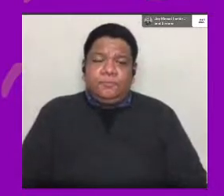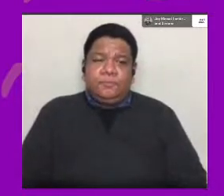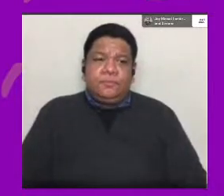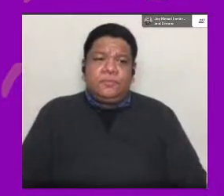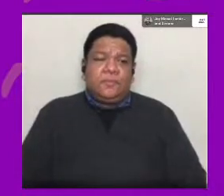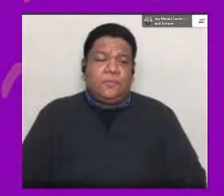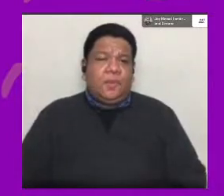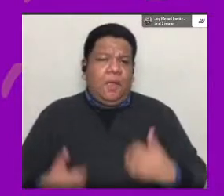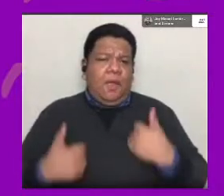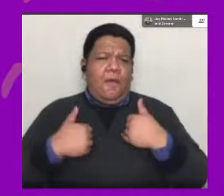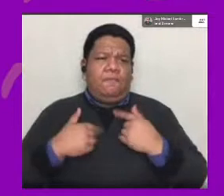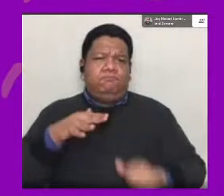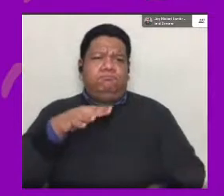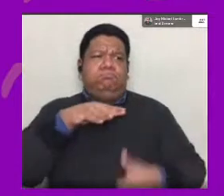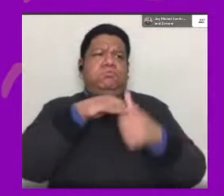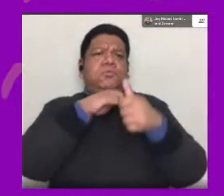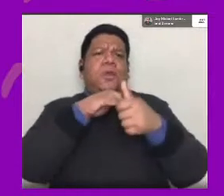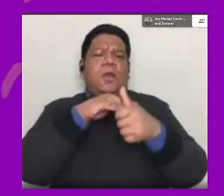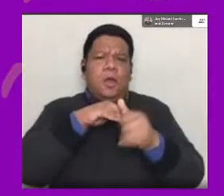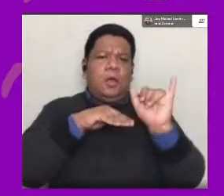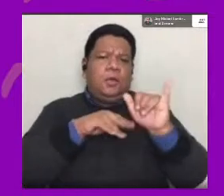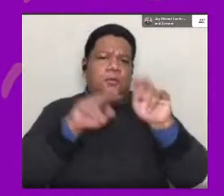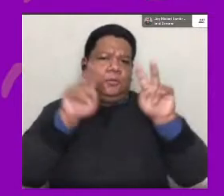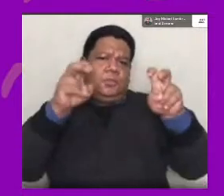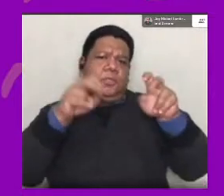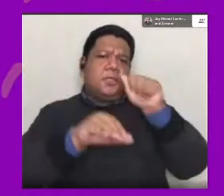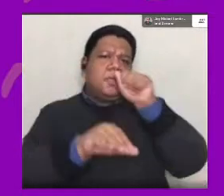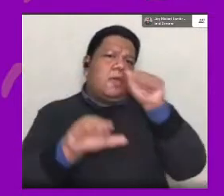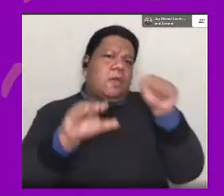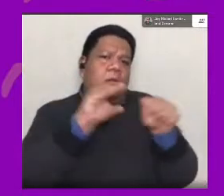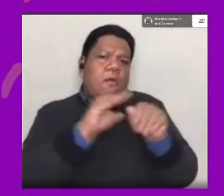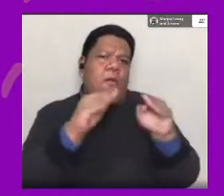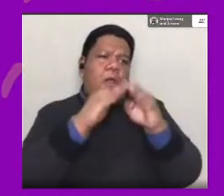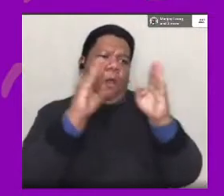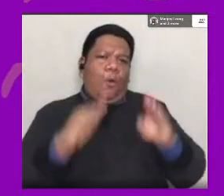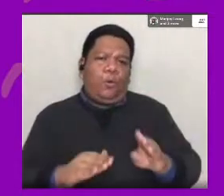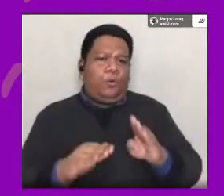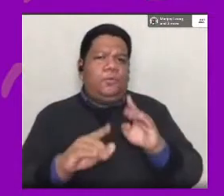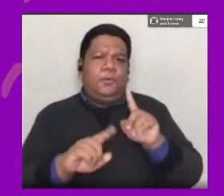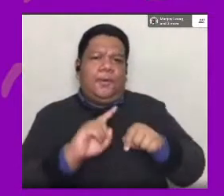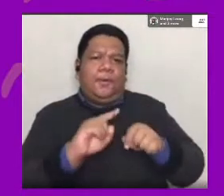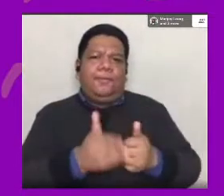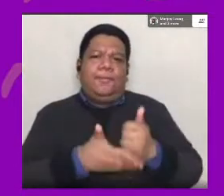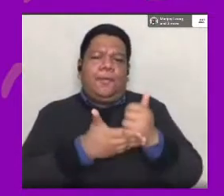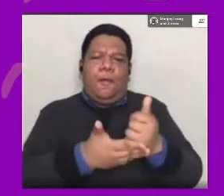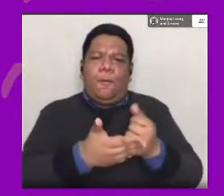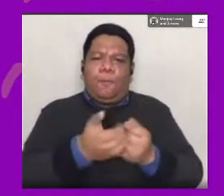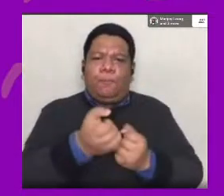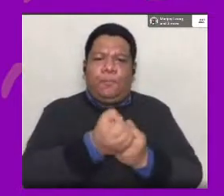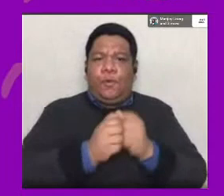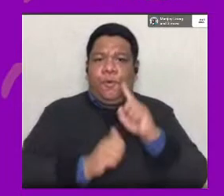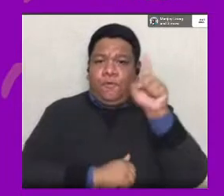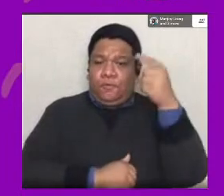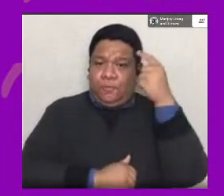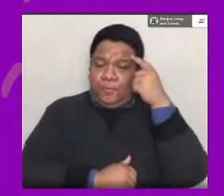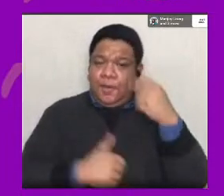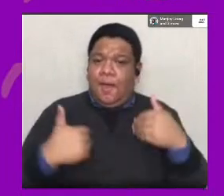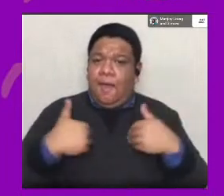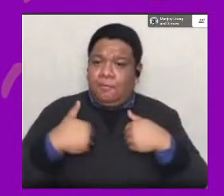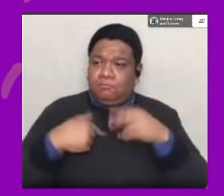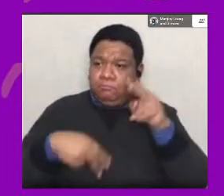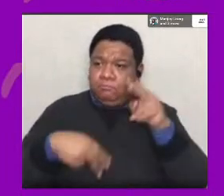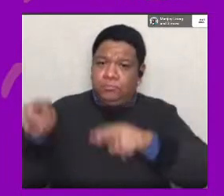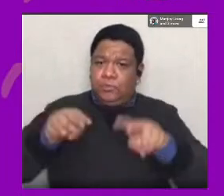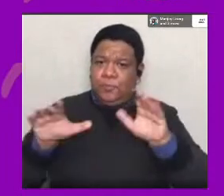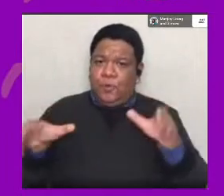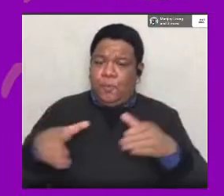of the so-called hidden households from government assistance. The sectoral monitoring of the Commission, particularly